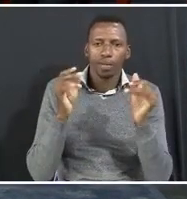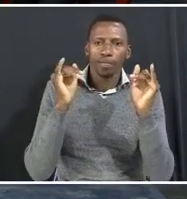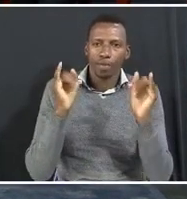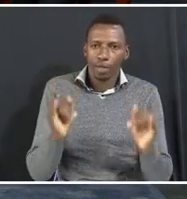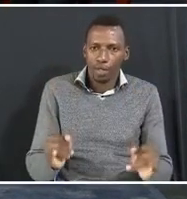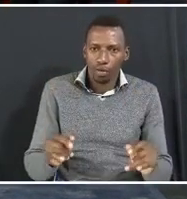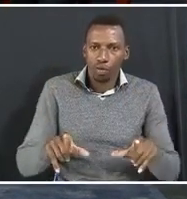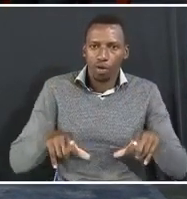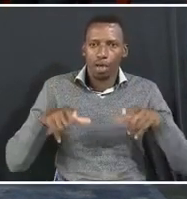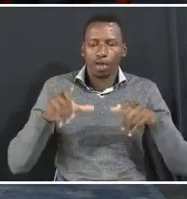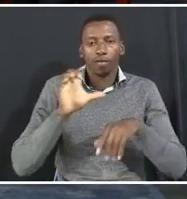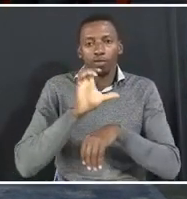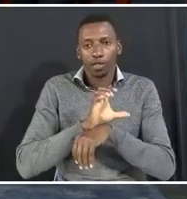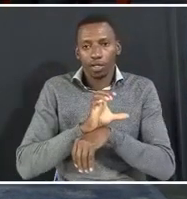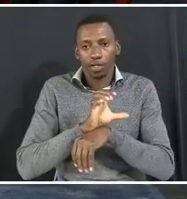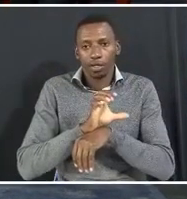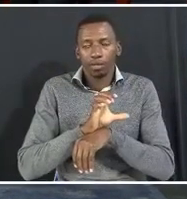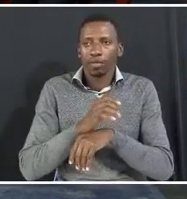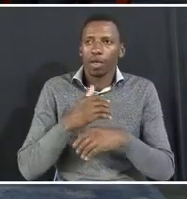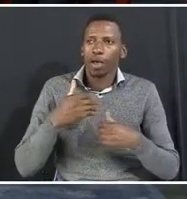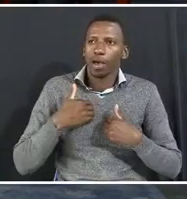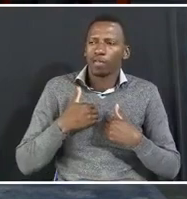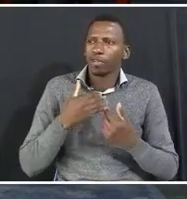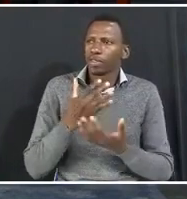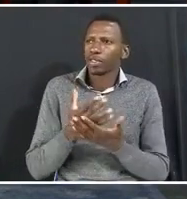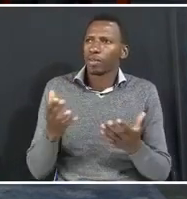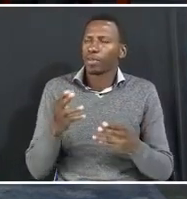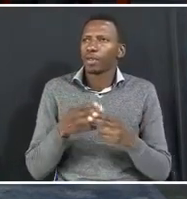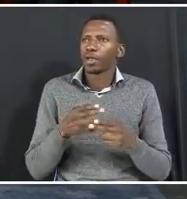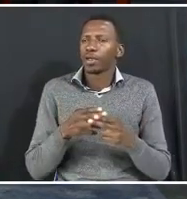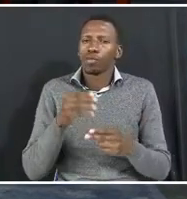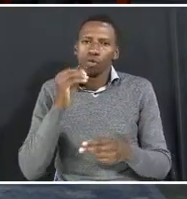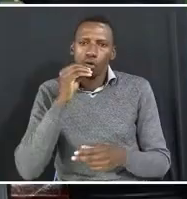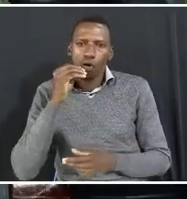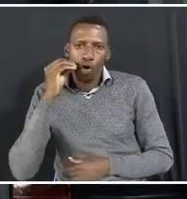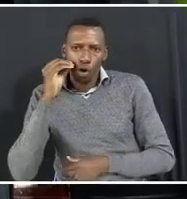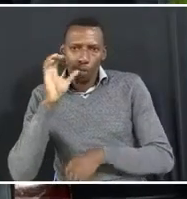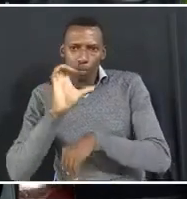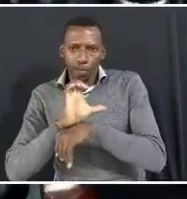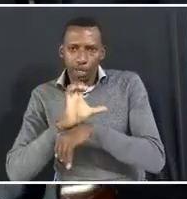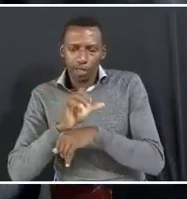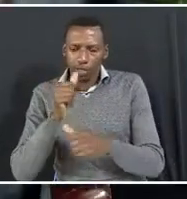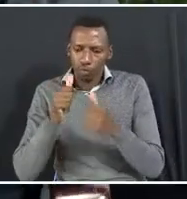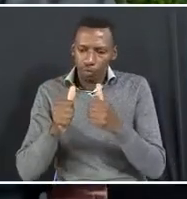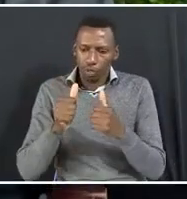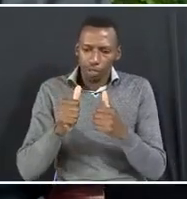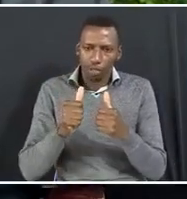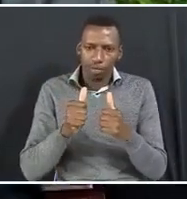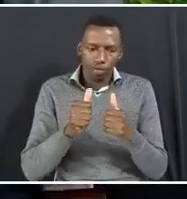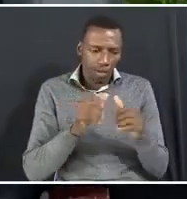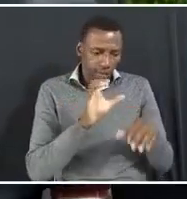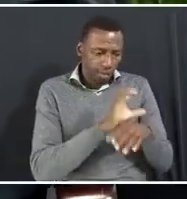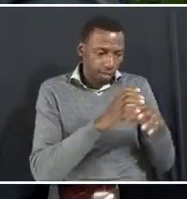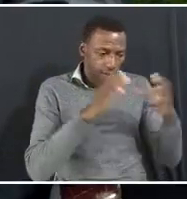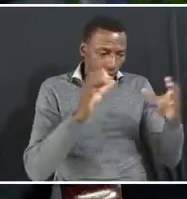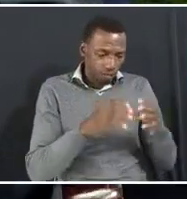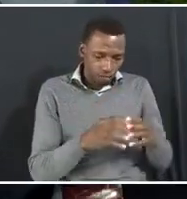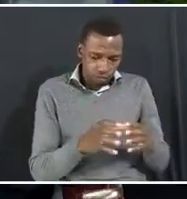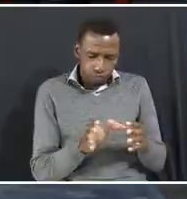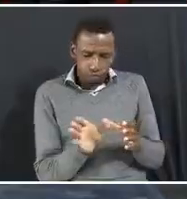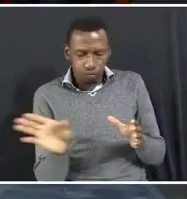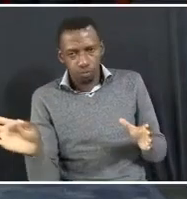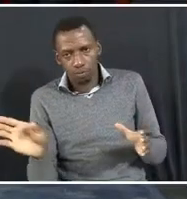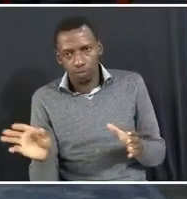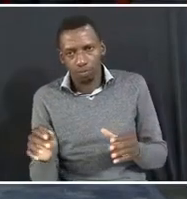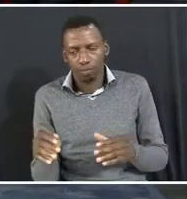has, would you call them home churches, yes, which are an extension of the church? Yes. And Elder,